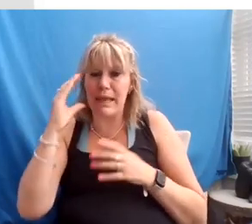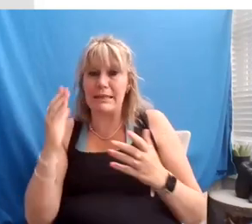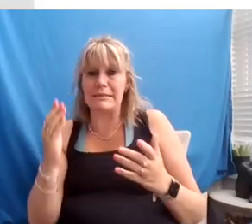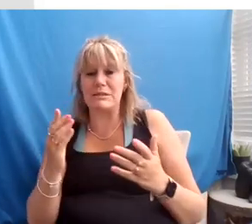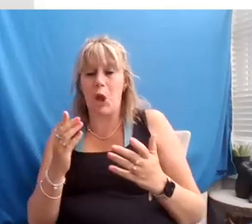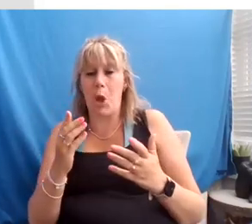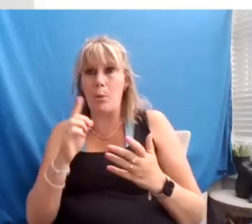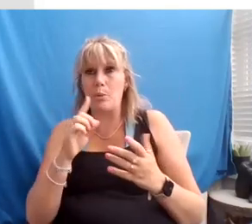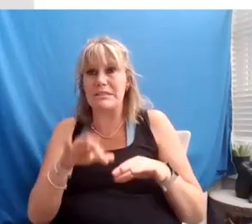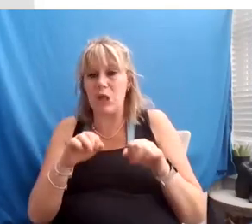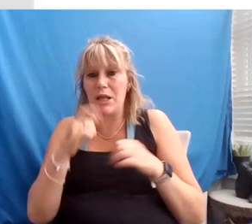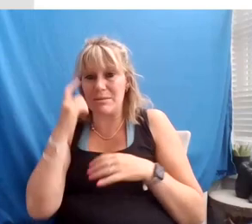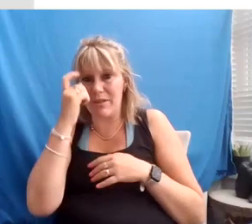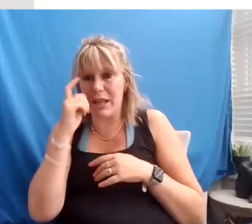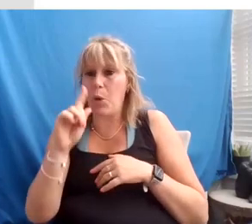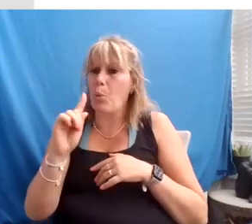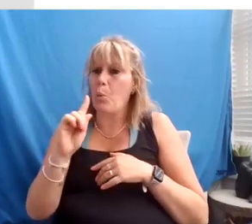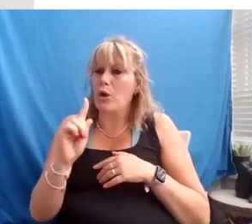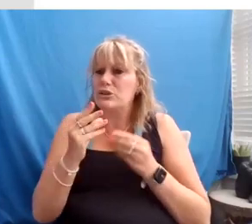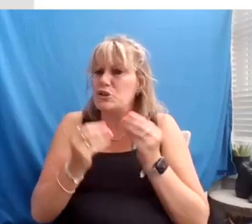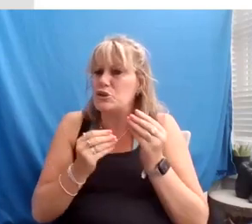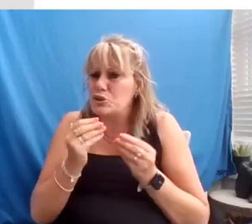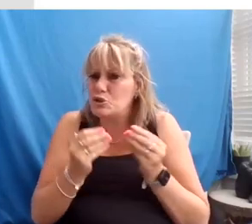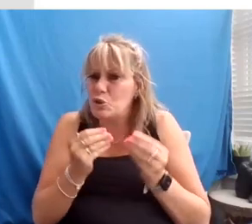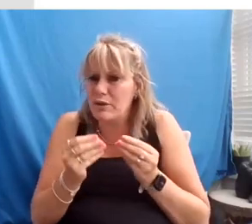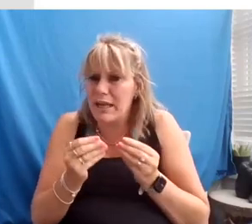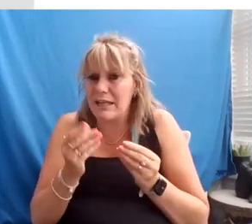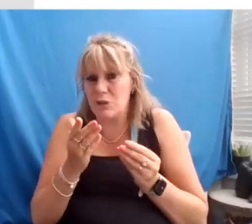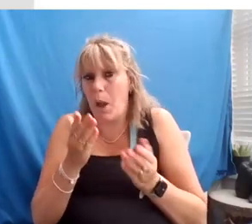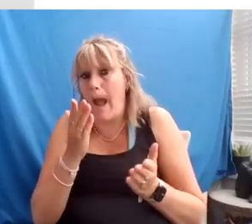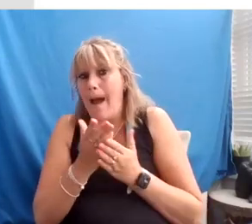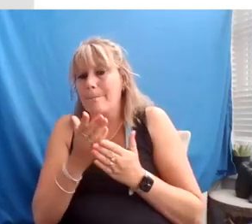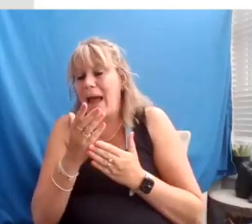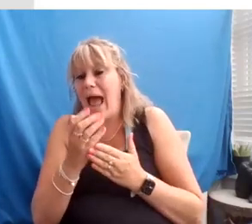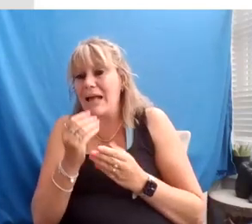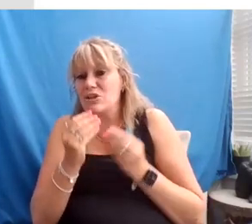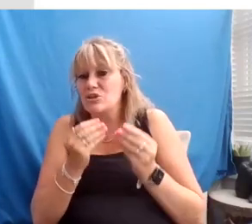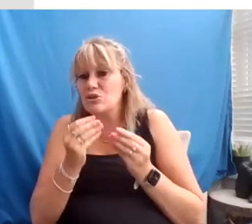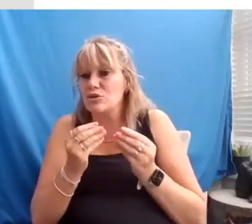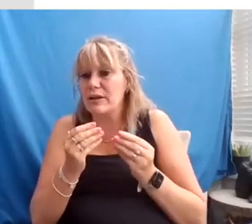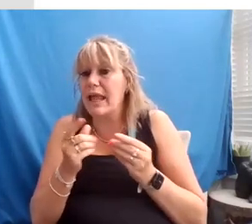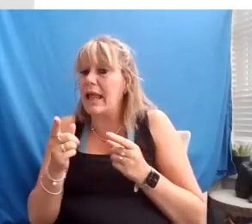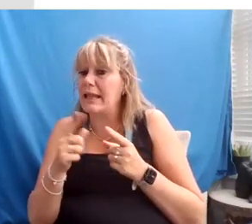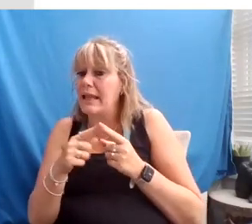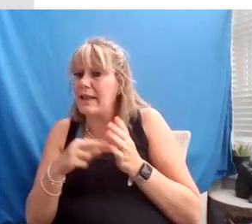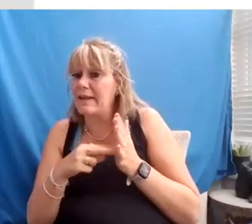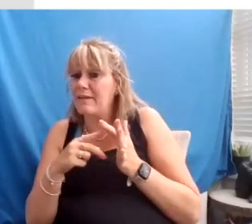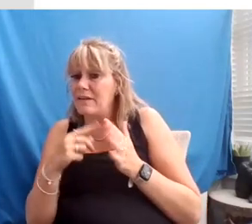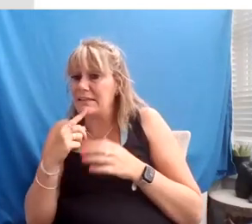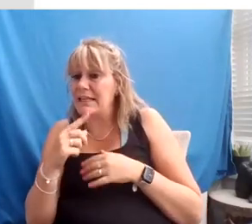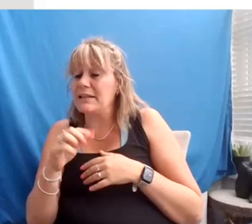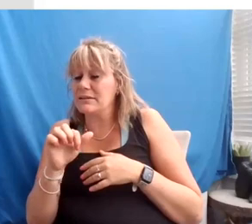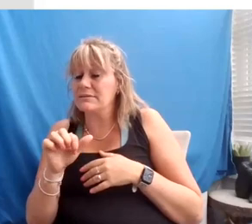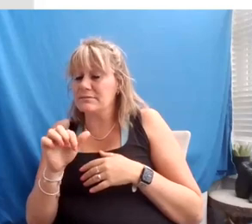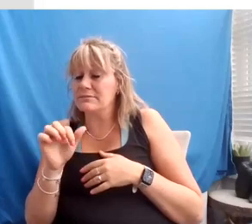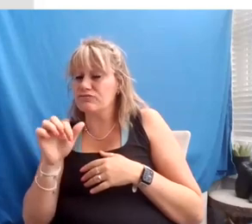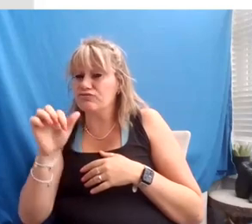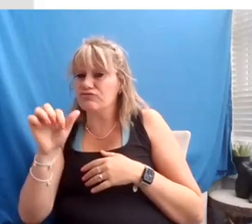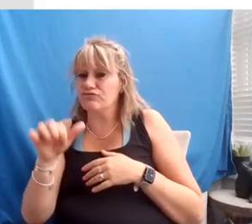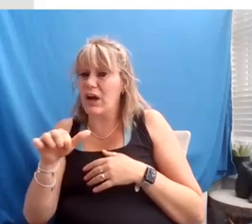story? But there's, it's very, very much has a story. And I really... Yeah, and I did do